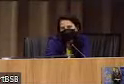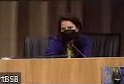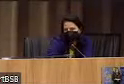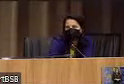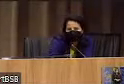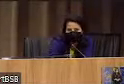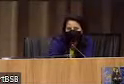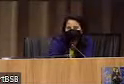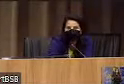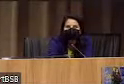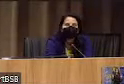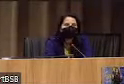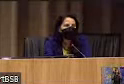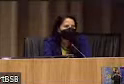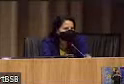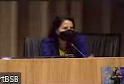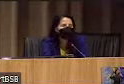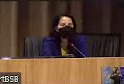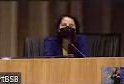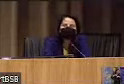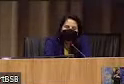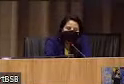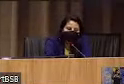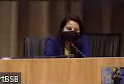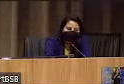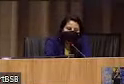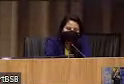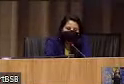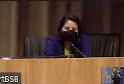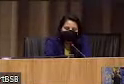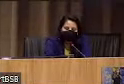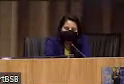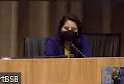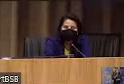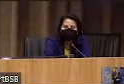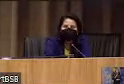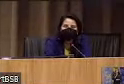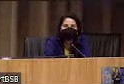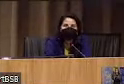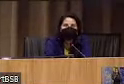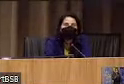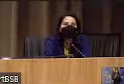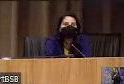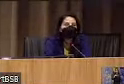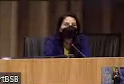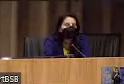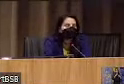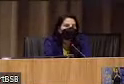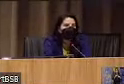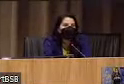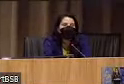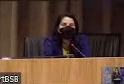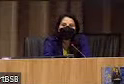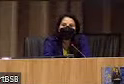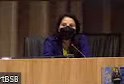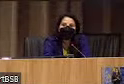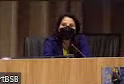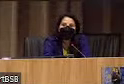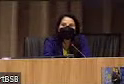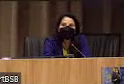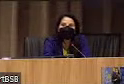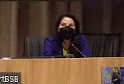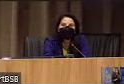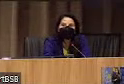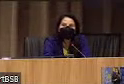international. And I have shared some pictures to invite you to visit our municipality, but